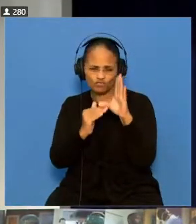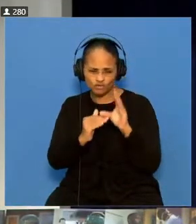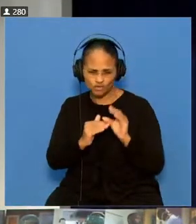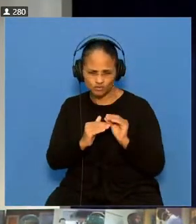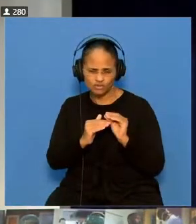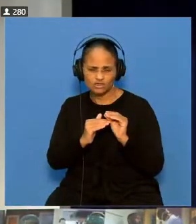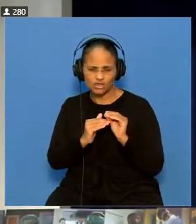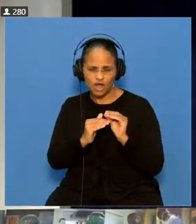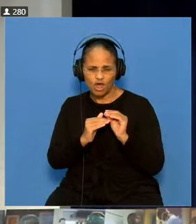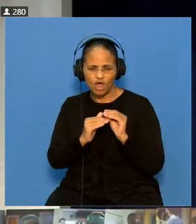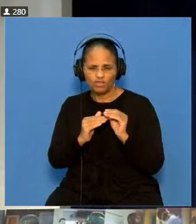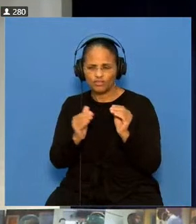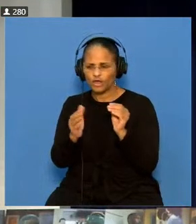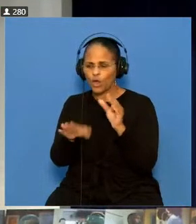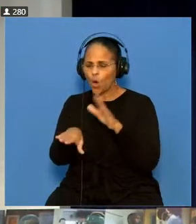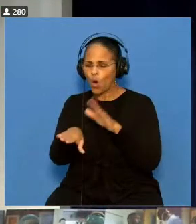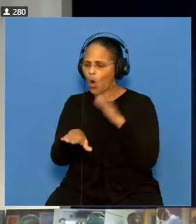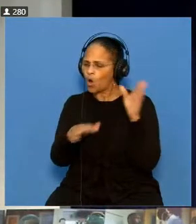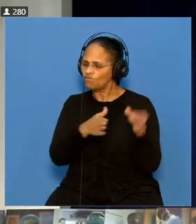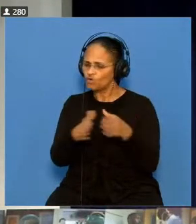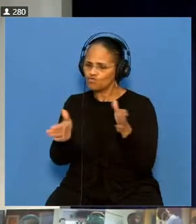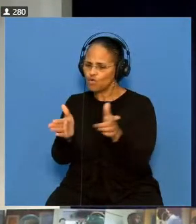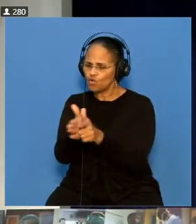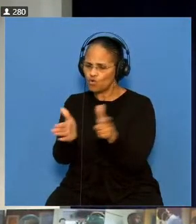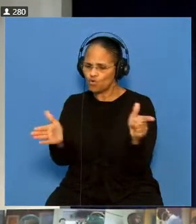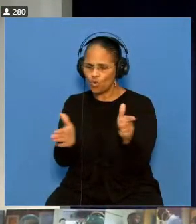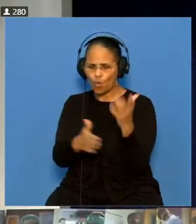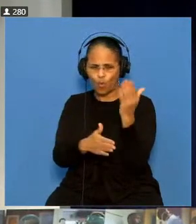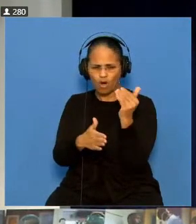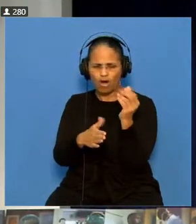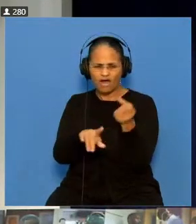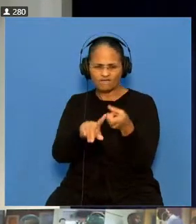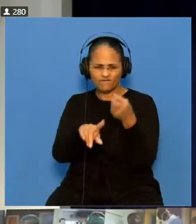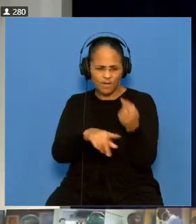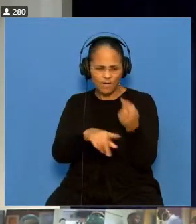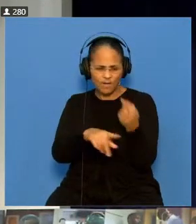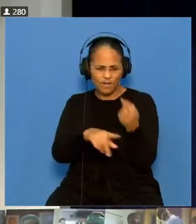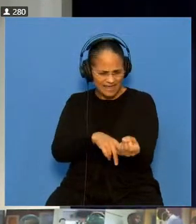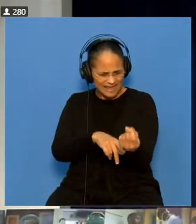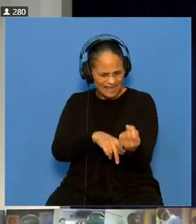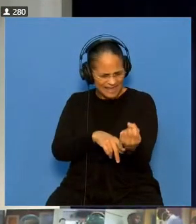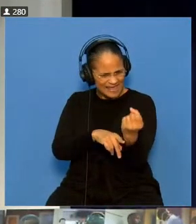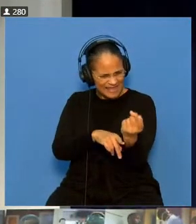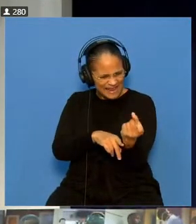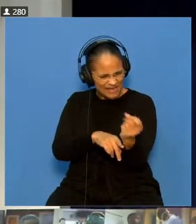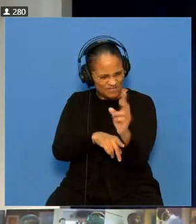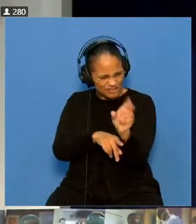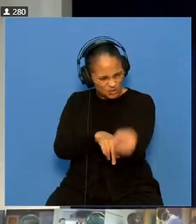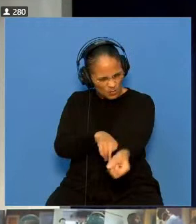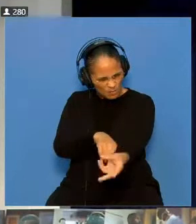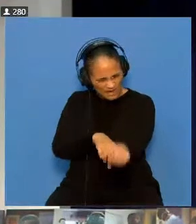curfew from 11 p.m. to midnight? Why that 1 hour? Because people might think, well,